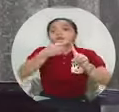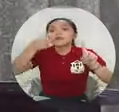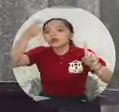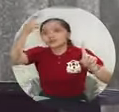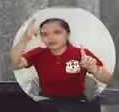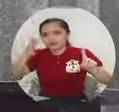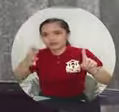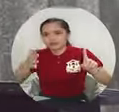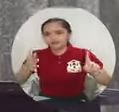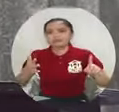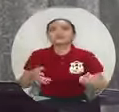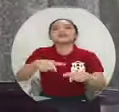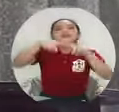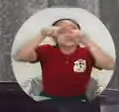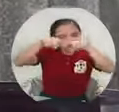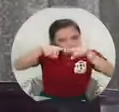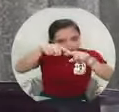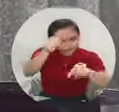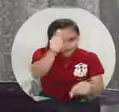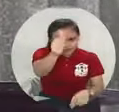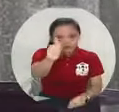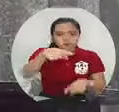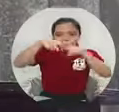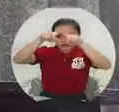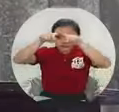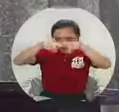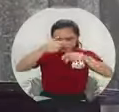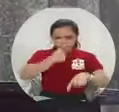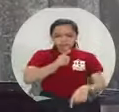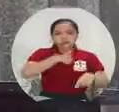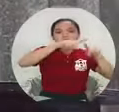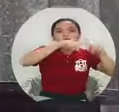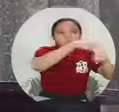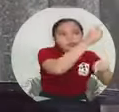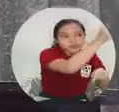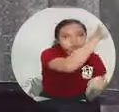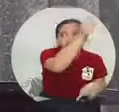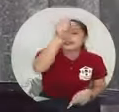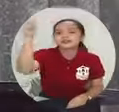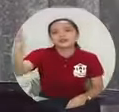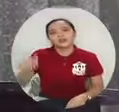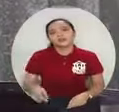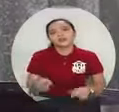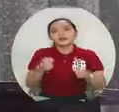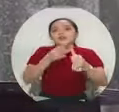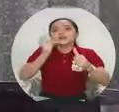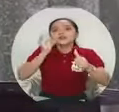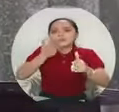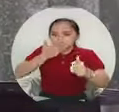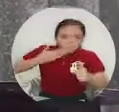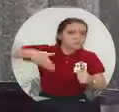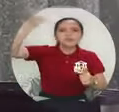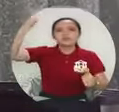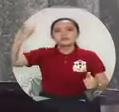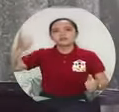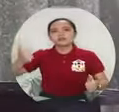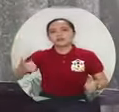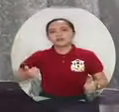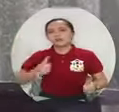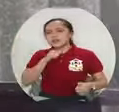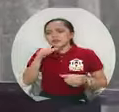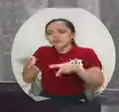Ipaagi lang na sa to. Diba? Okay, so our first fruit giving should be the best. Don't just even